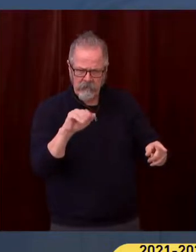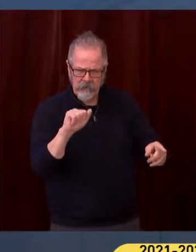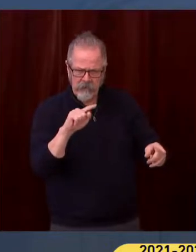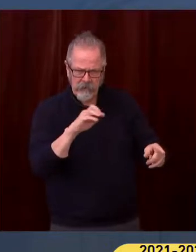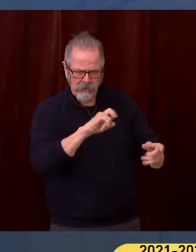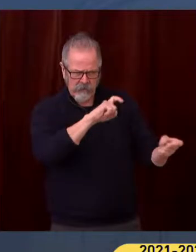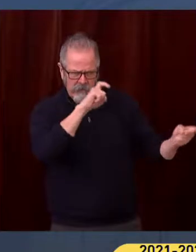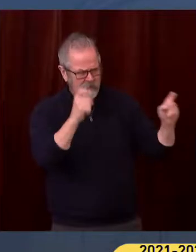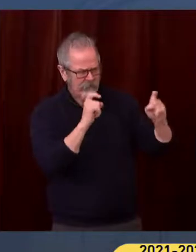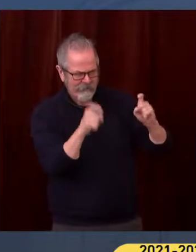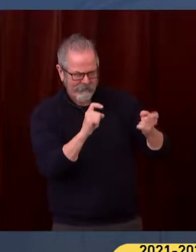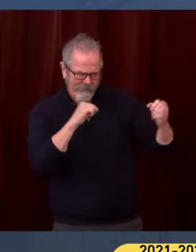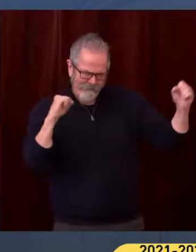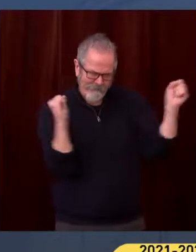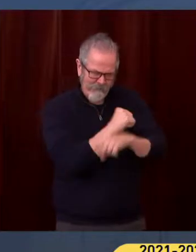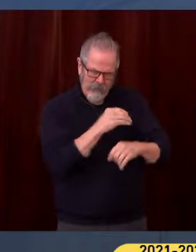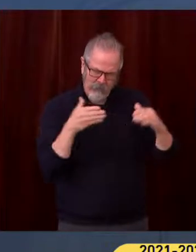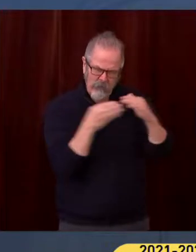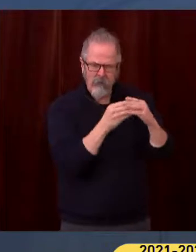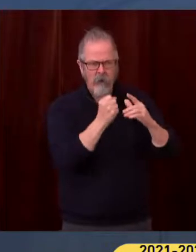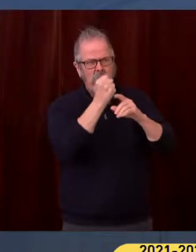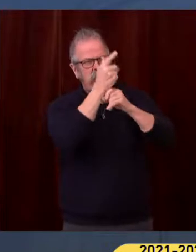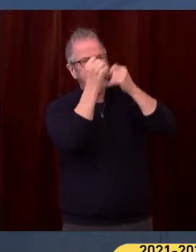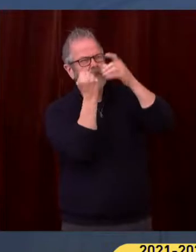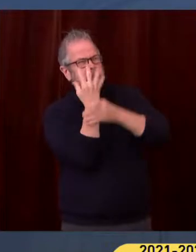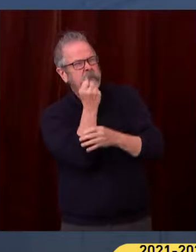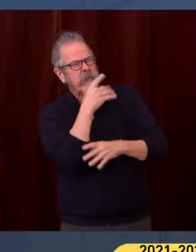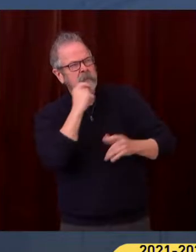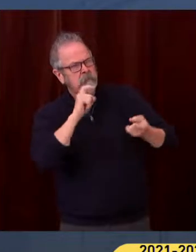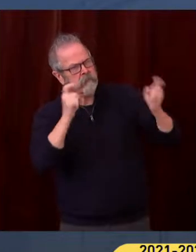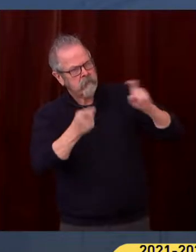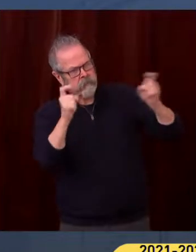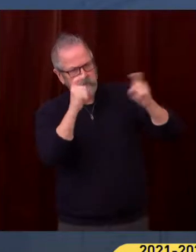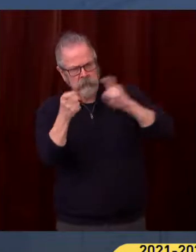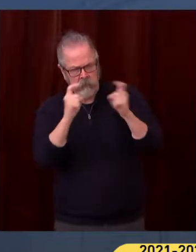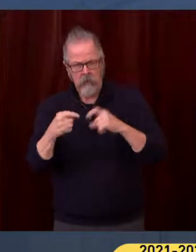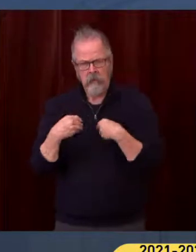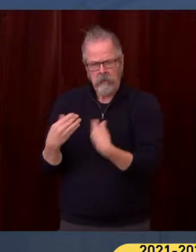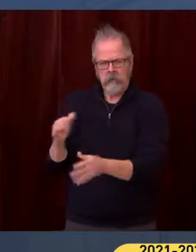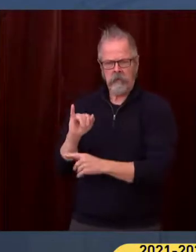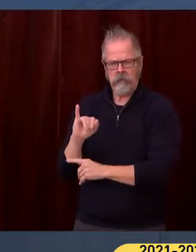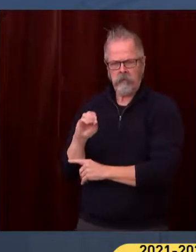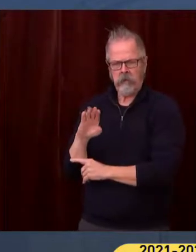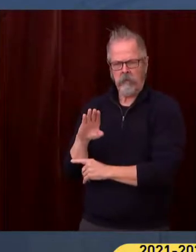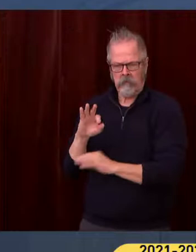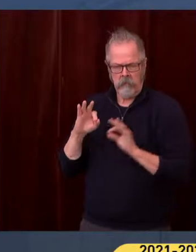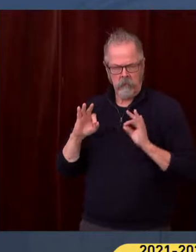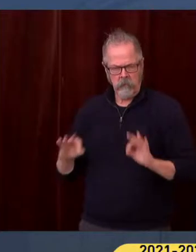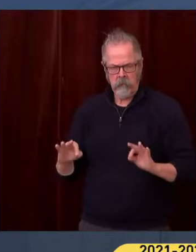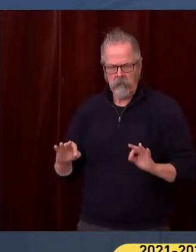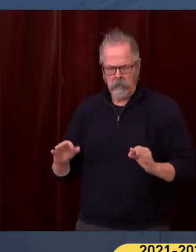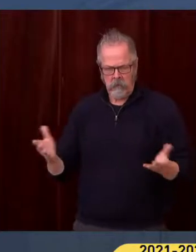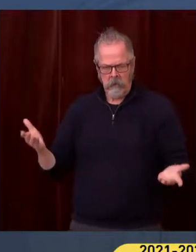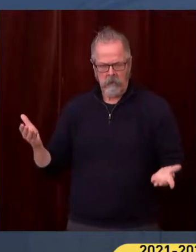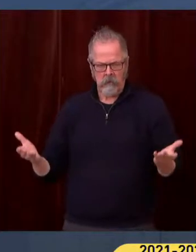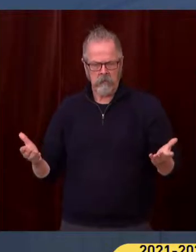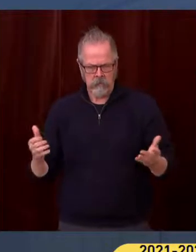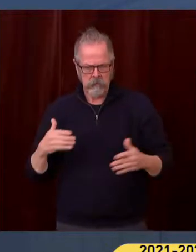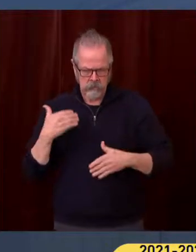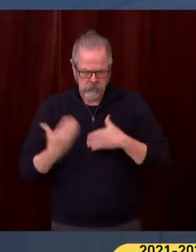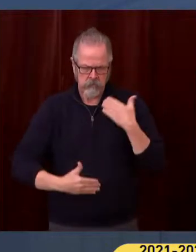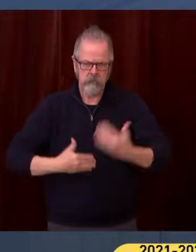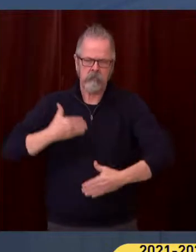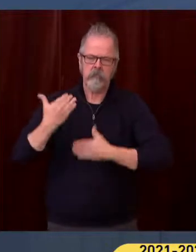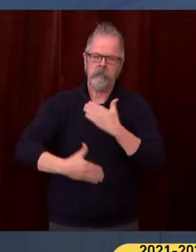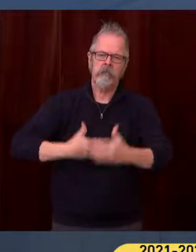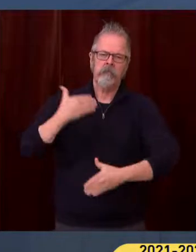because we believe in science. Now, far as the necessity of taking action, I'd like to share our current status in the state of Washington.